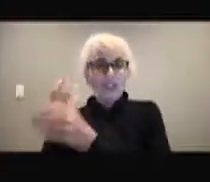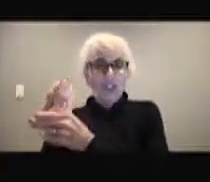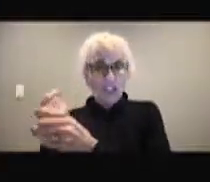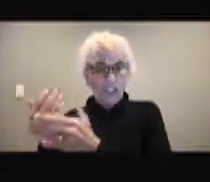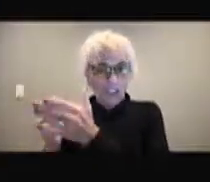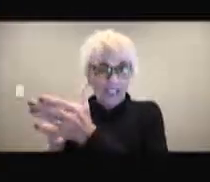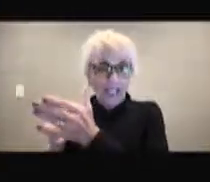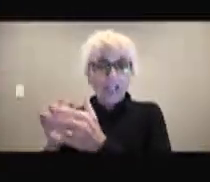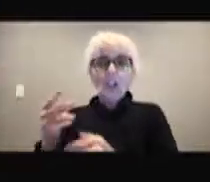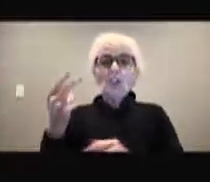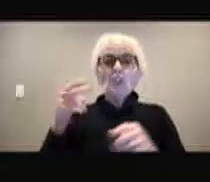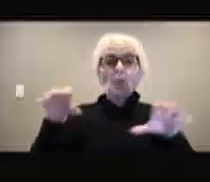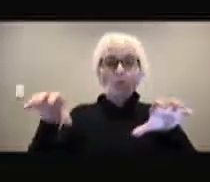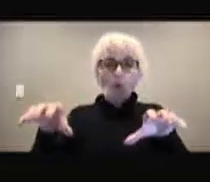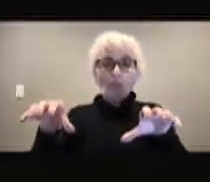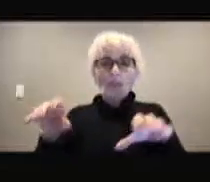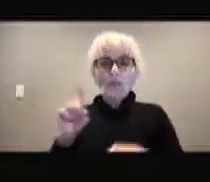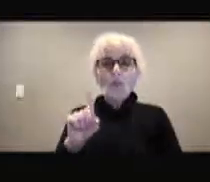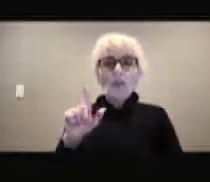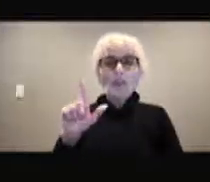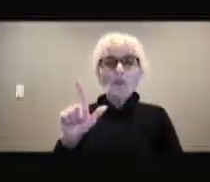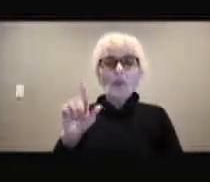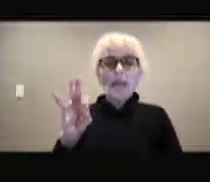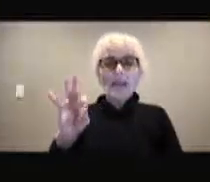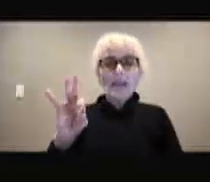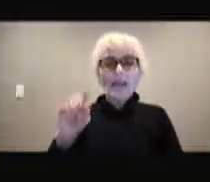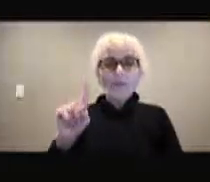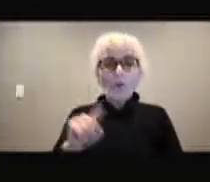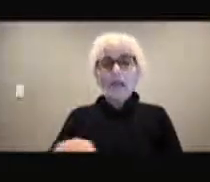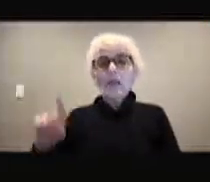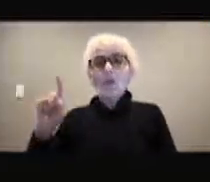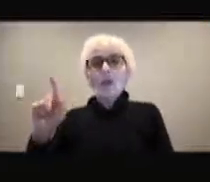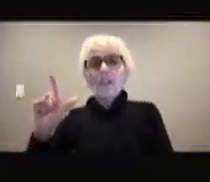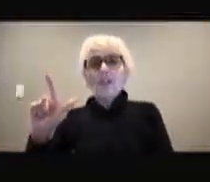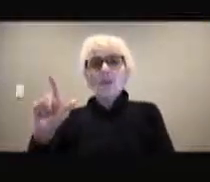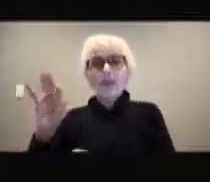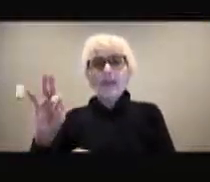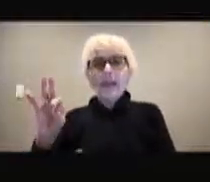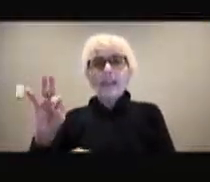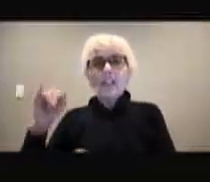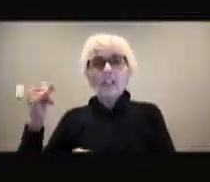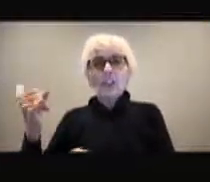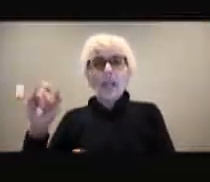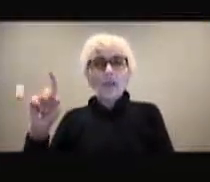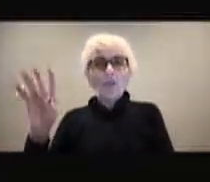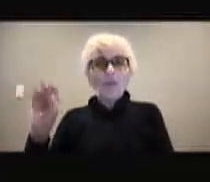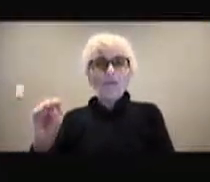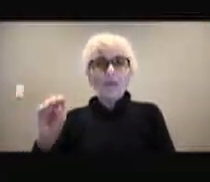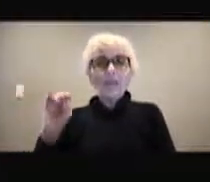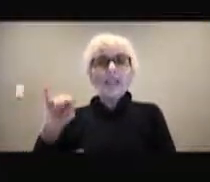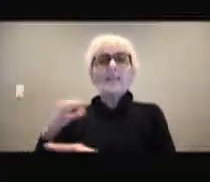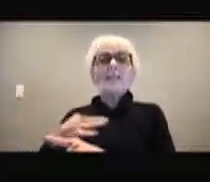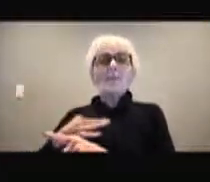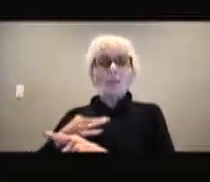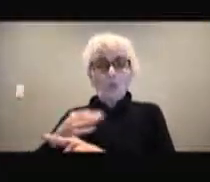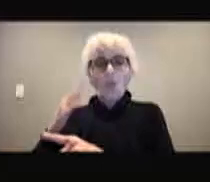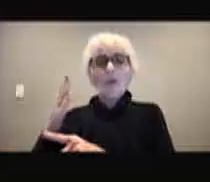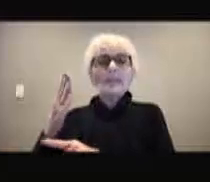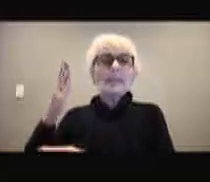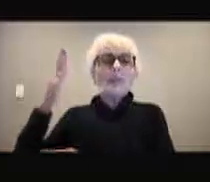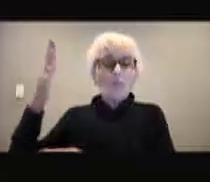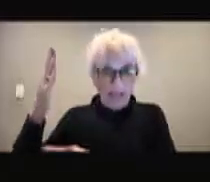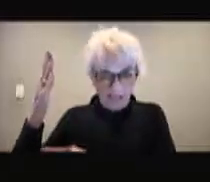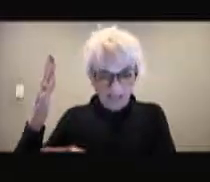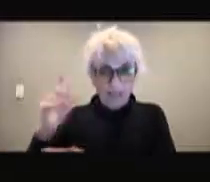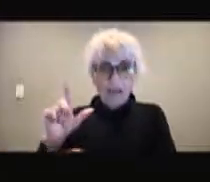parcels, 129F1 and 129J150. The applicant intends to submit a lot consolidation